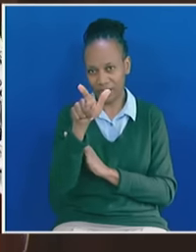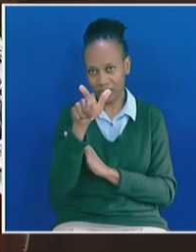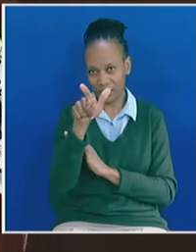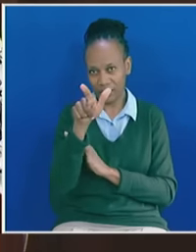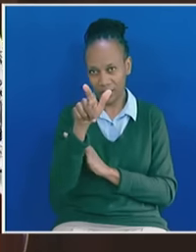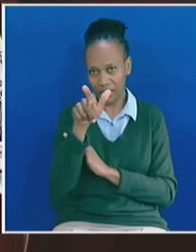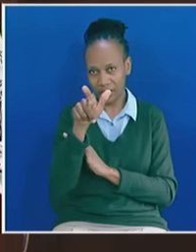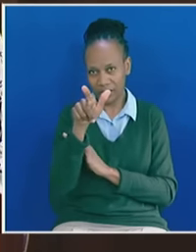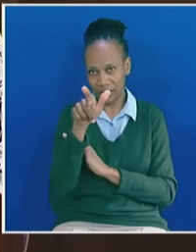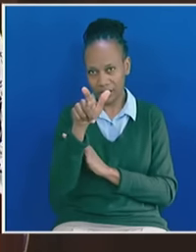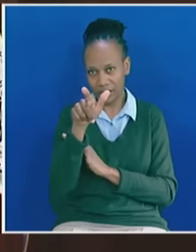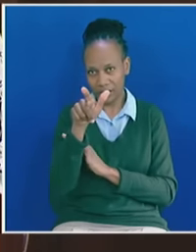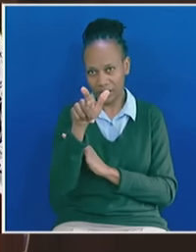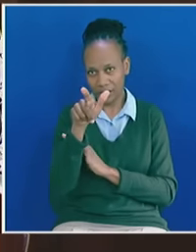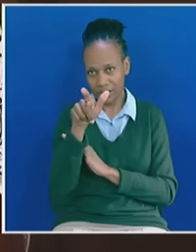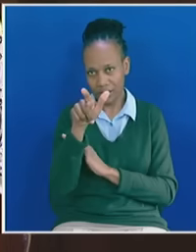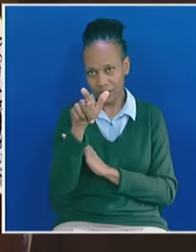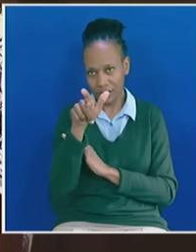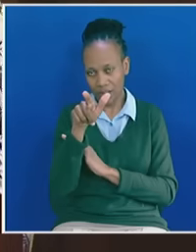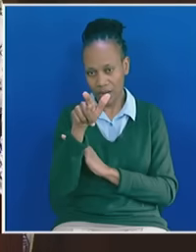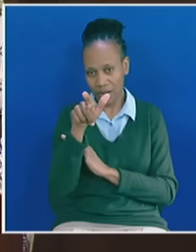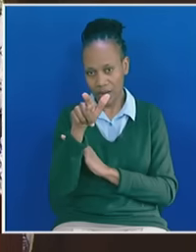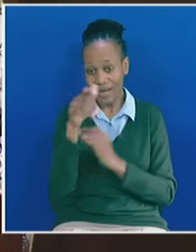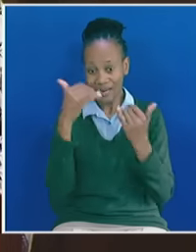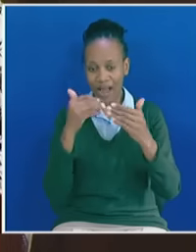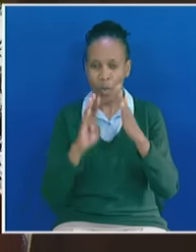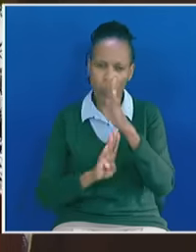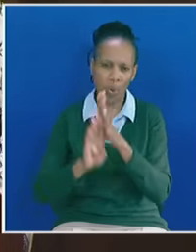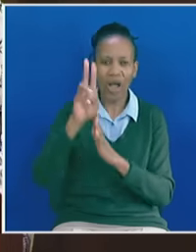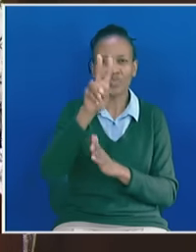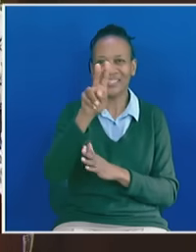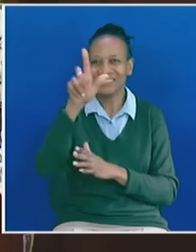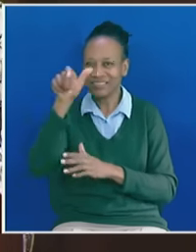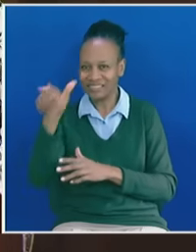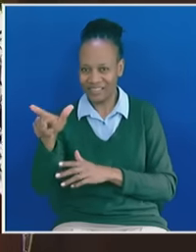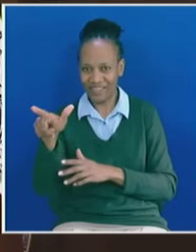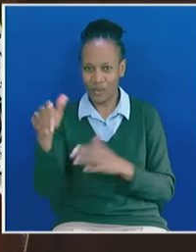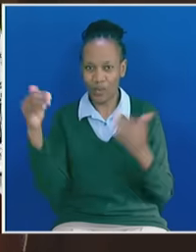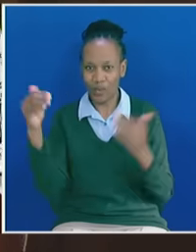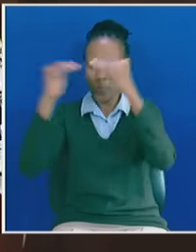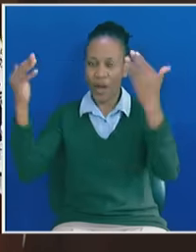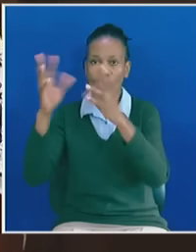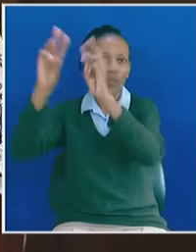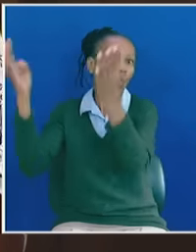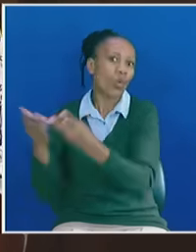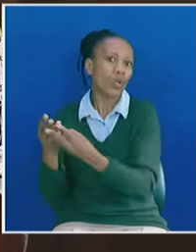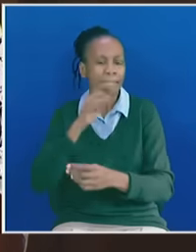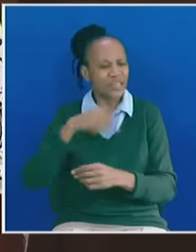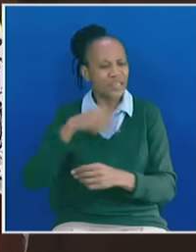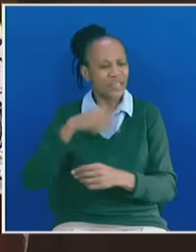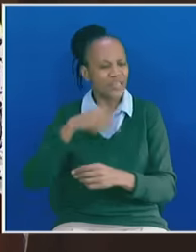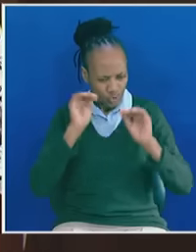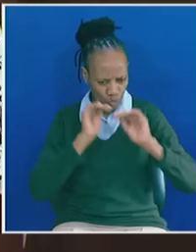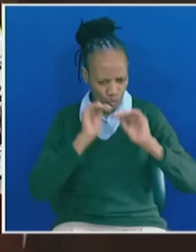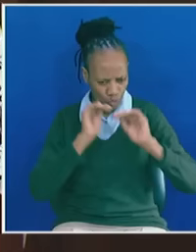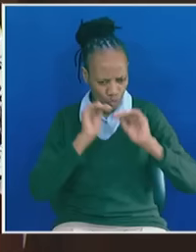from being 67th in the world to 22nd on cybercrime, we think that more education is required to make South